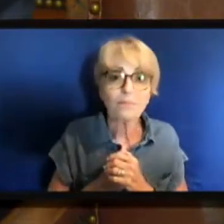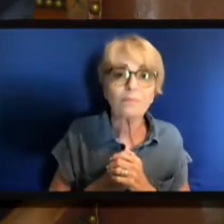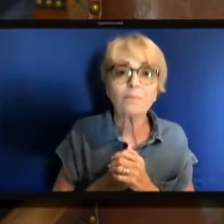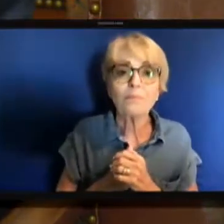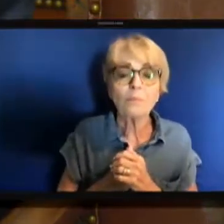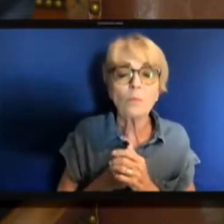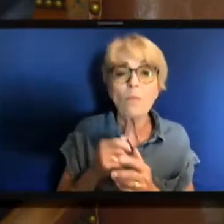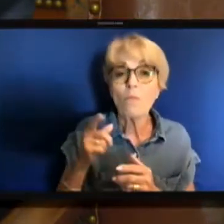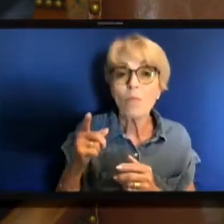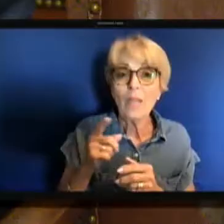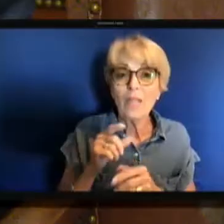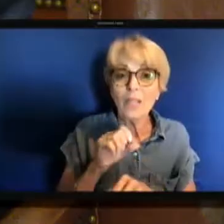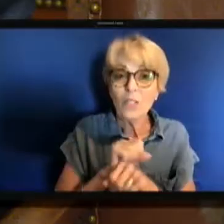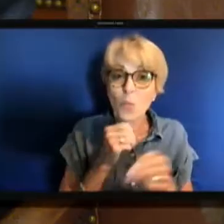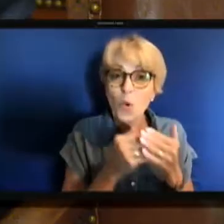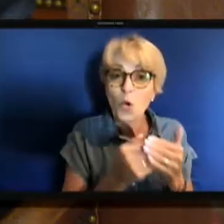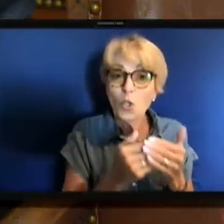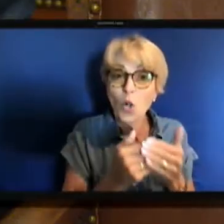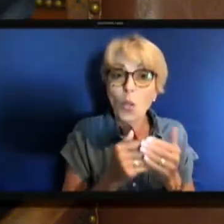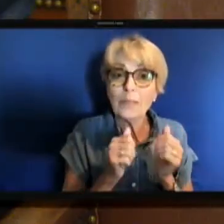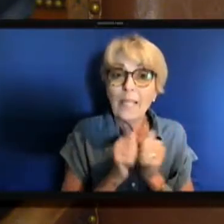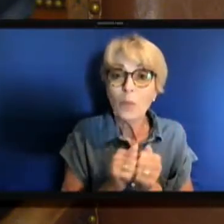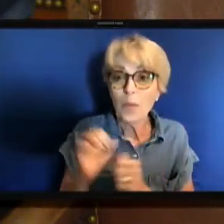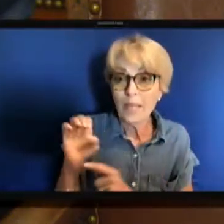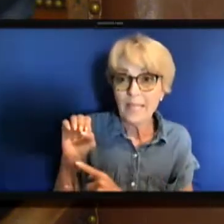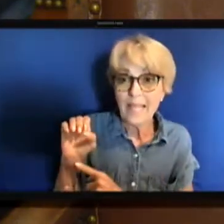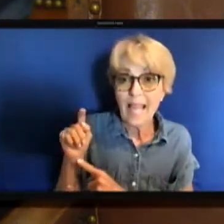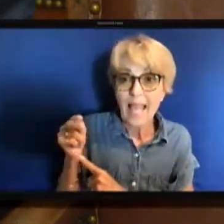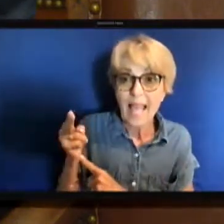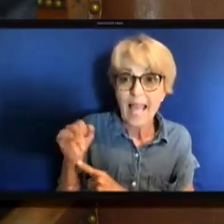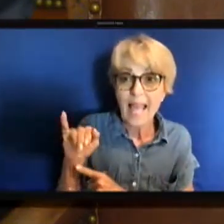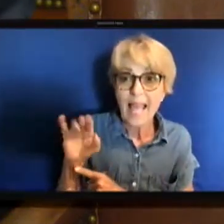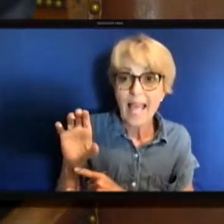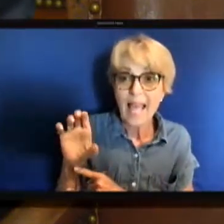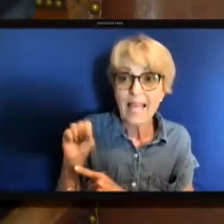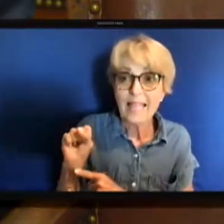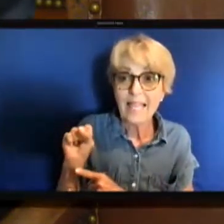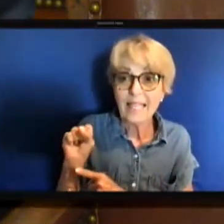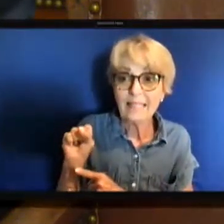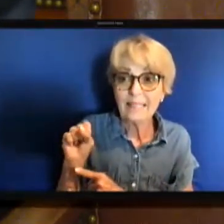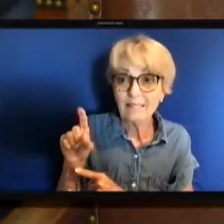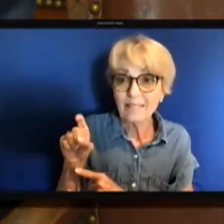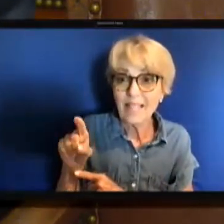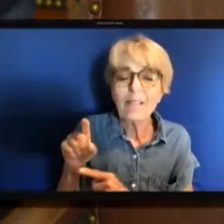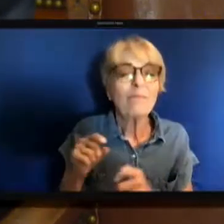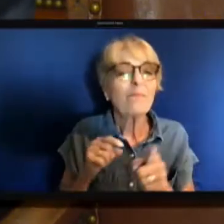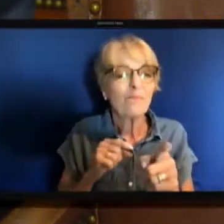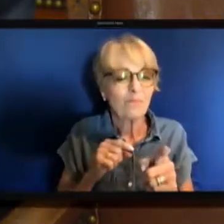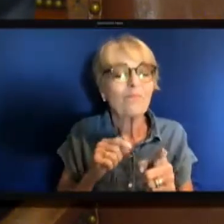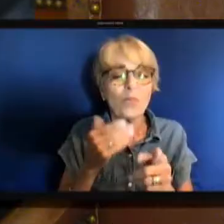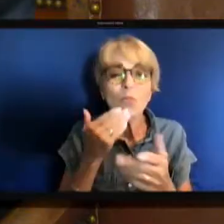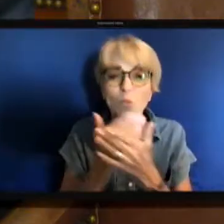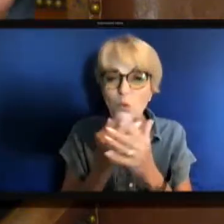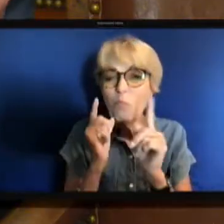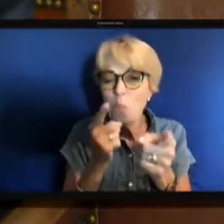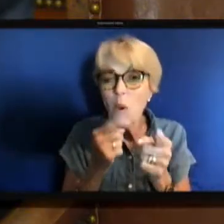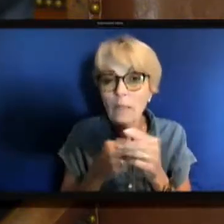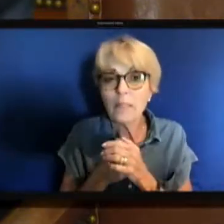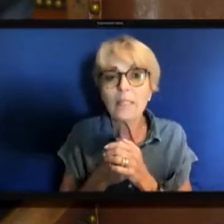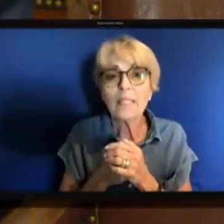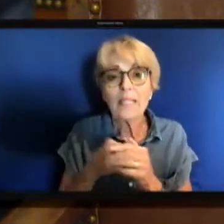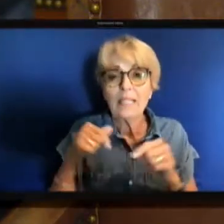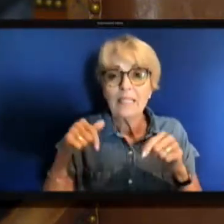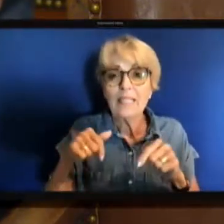do you work closely with ethics? I mean, again, I think you bring up a good point. This is a very